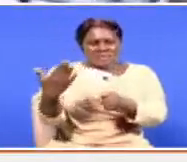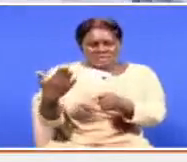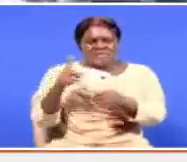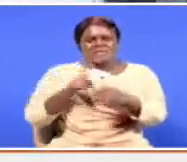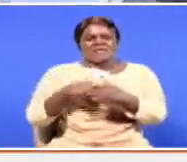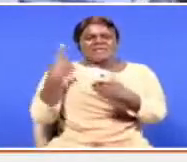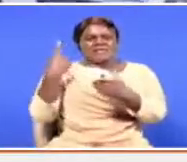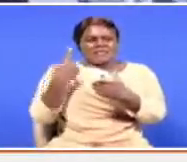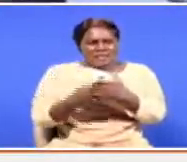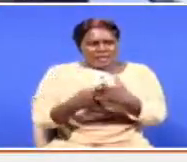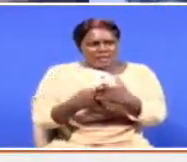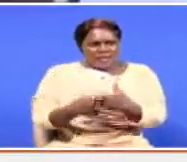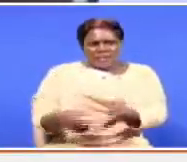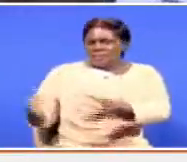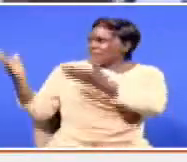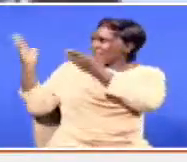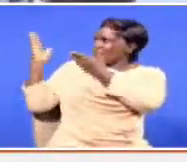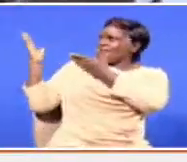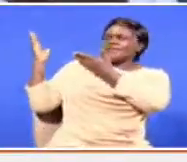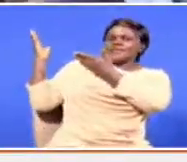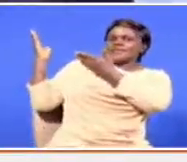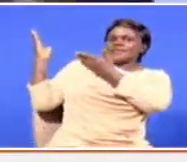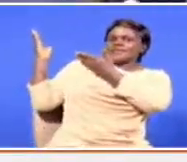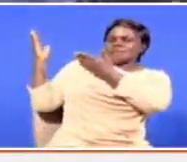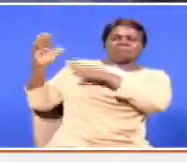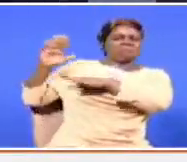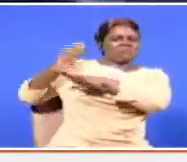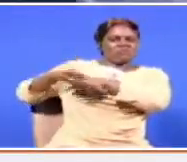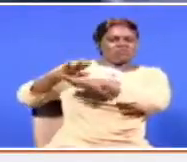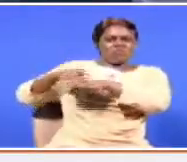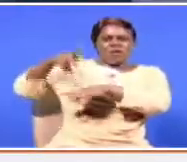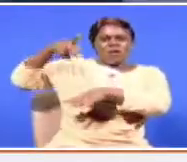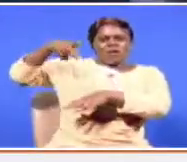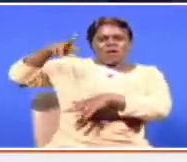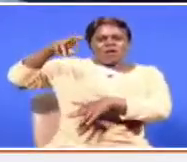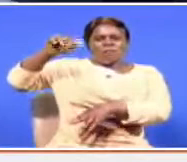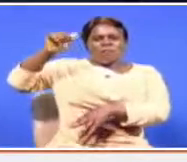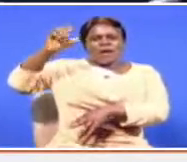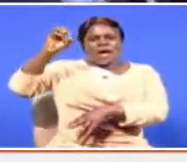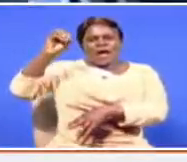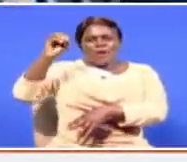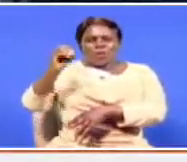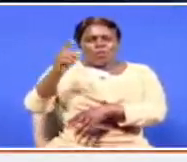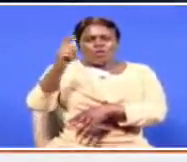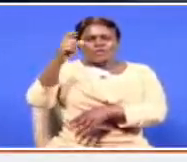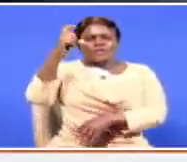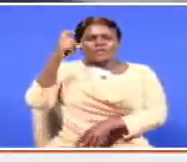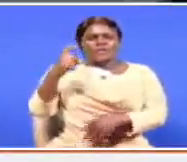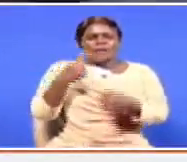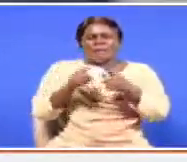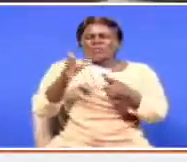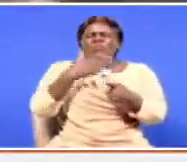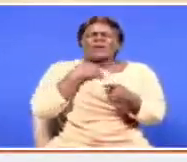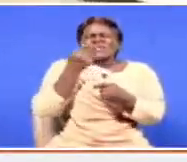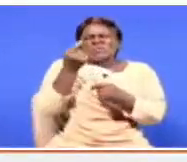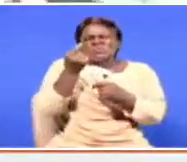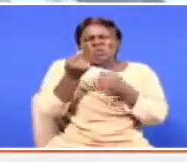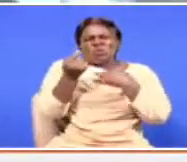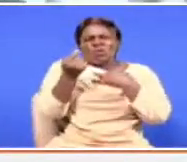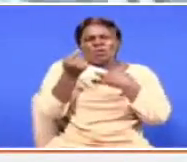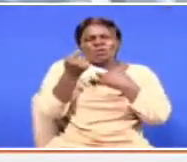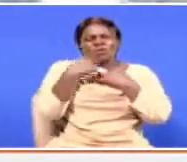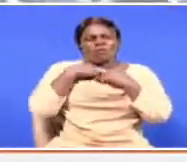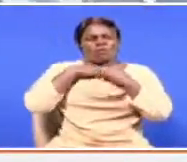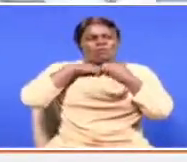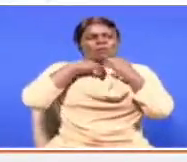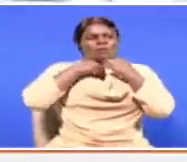then, like you see, like this guy here, he's on this Prado. This is a TX and it's petrol. But if you're looking for something more efficient, obviously,